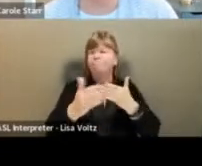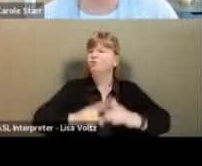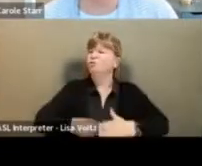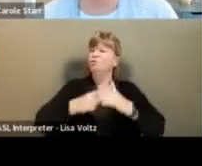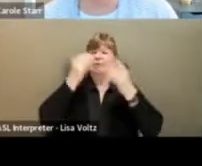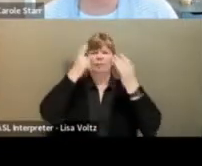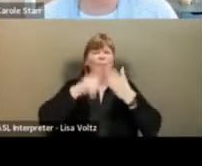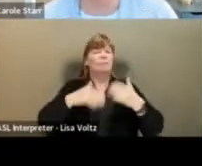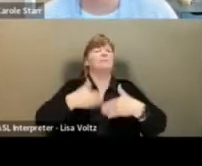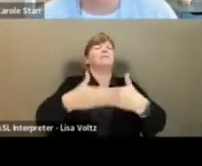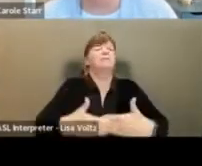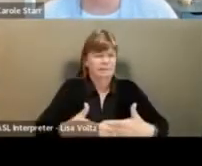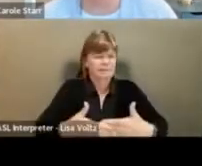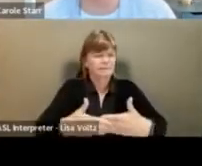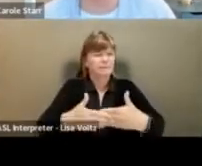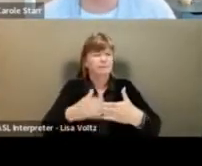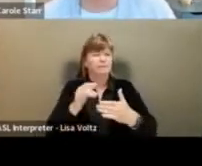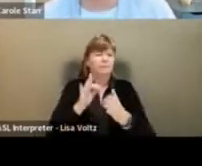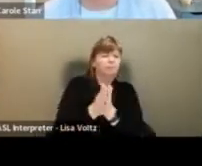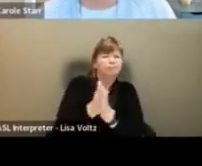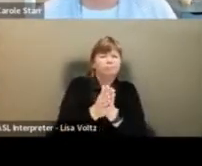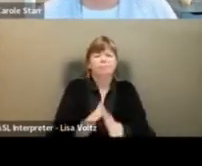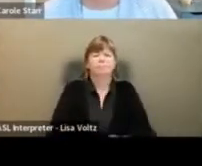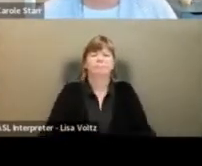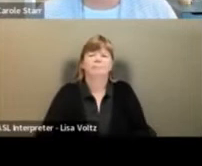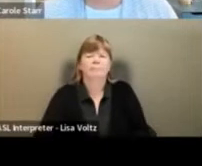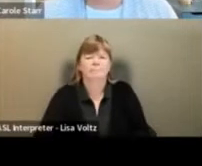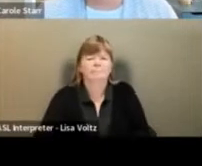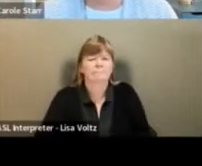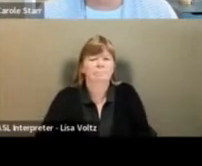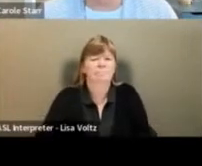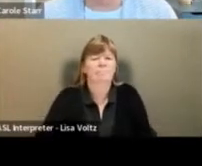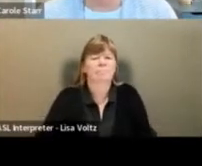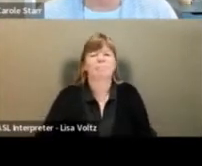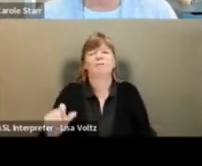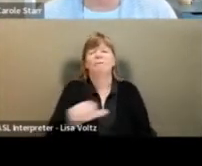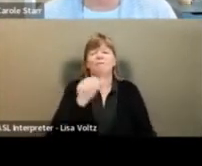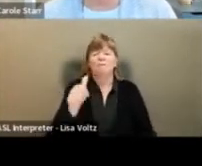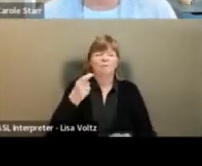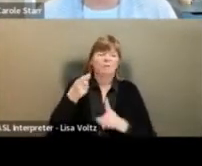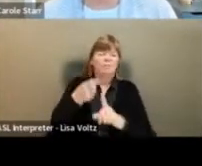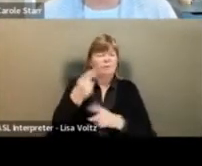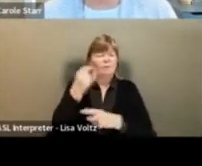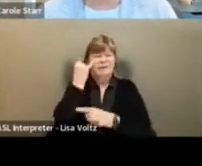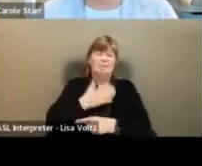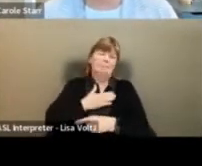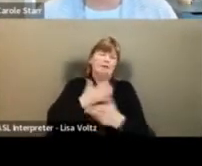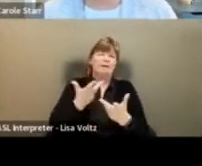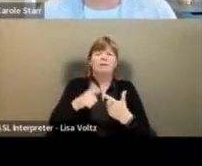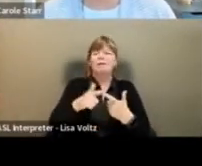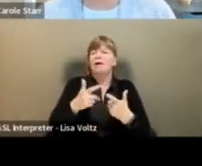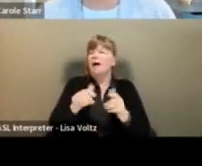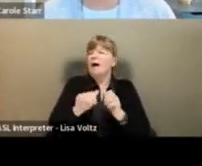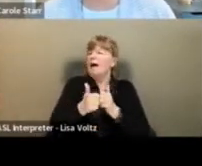next level of commitment if they're interested. And another idea that I have is finding